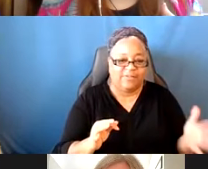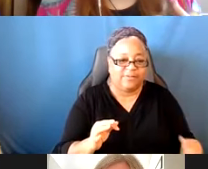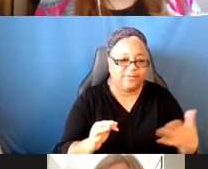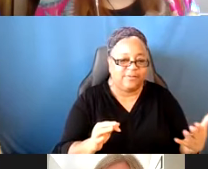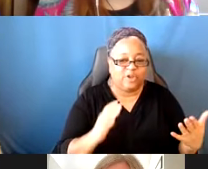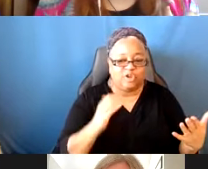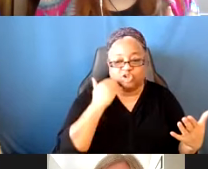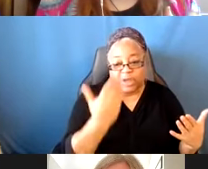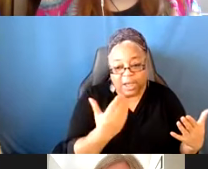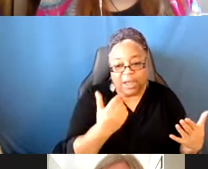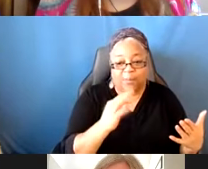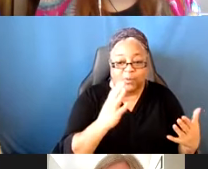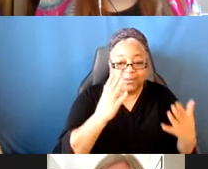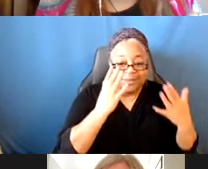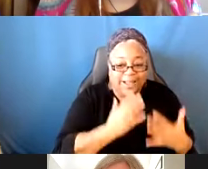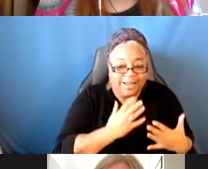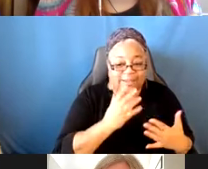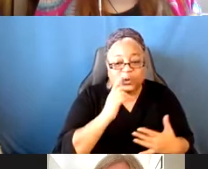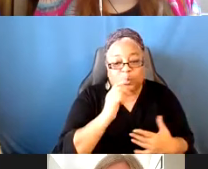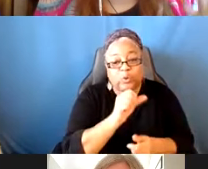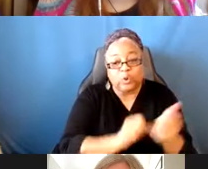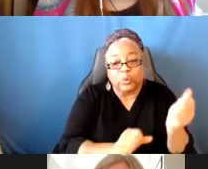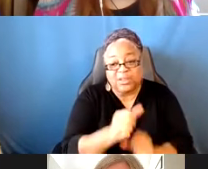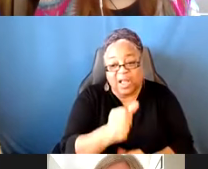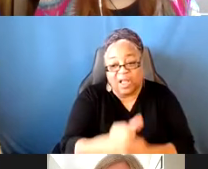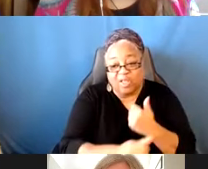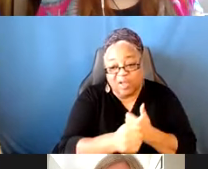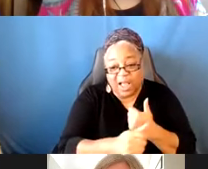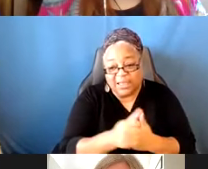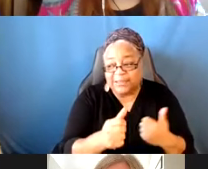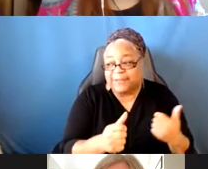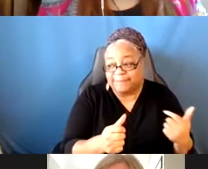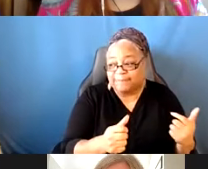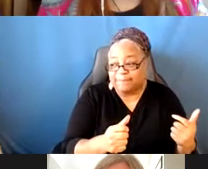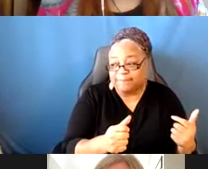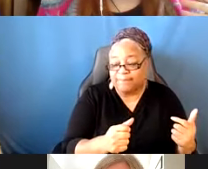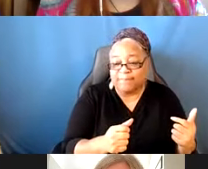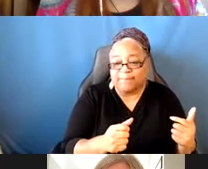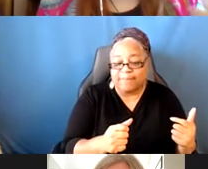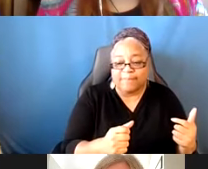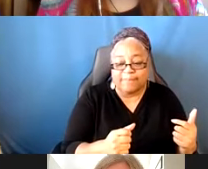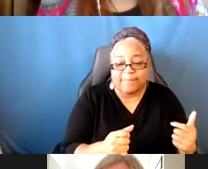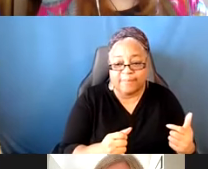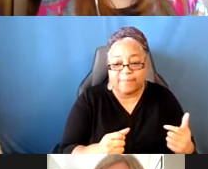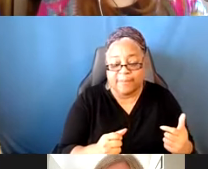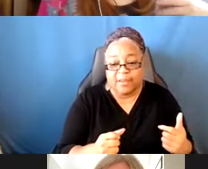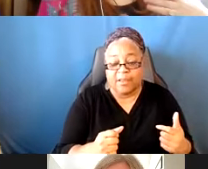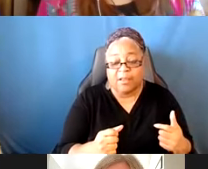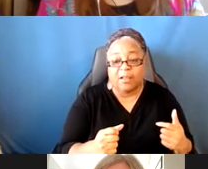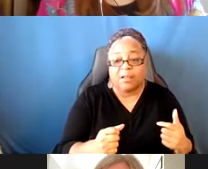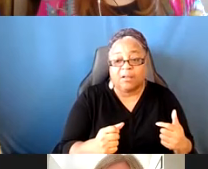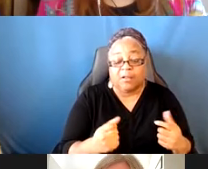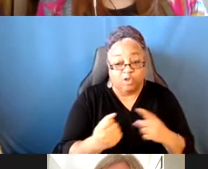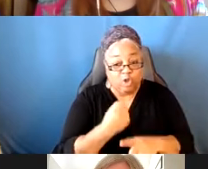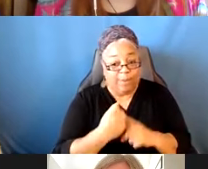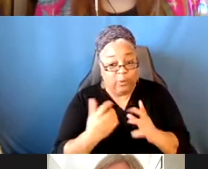shame or sadness or any suicidality that their abusive person might be feeling or saying that they feel. But